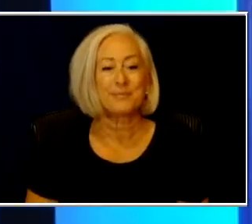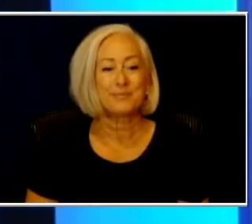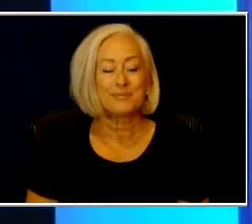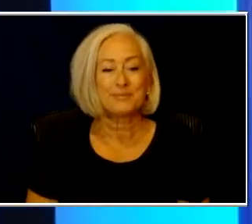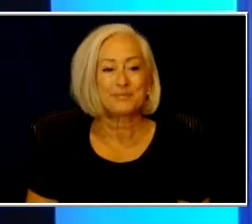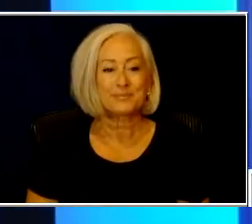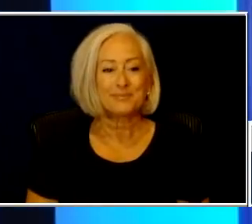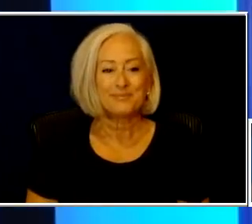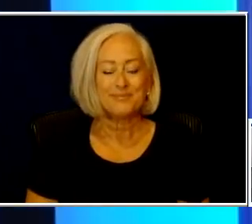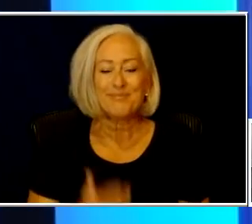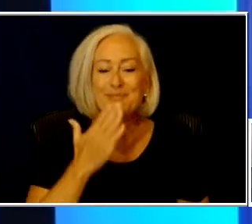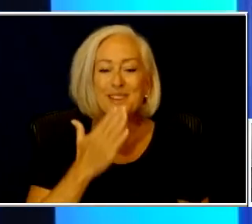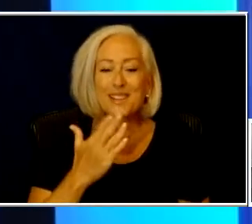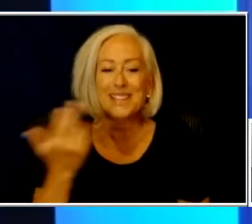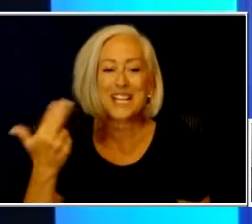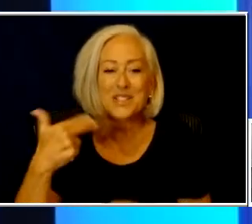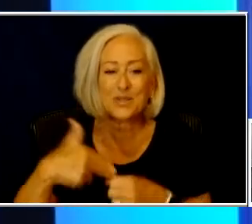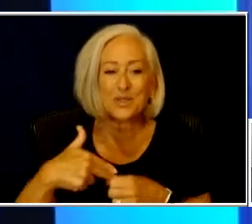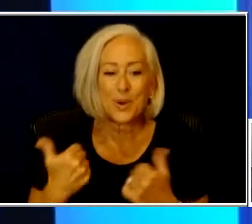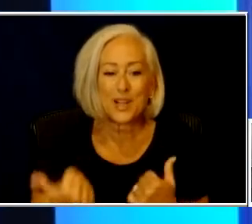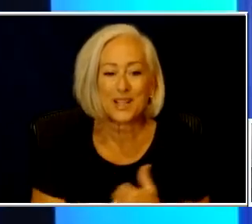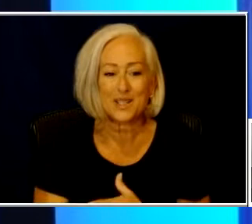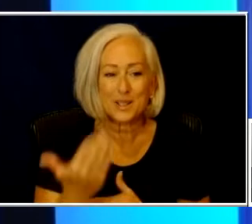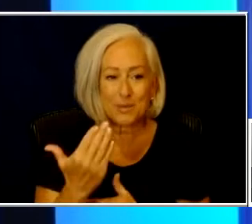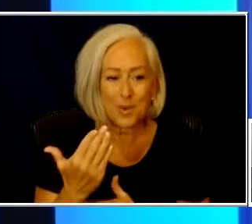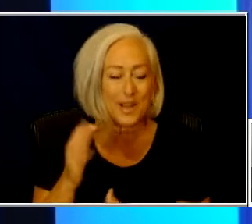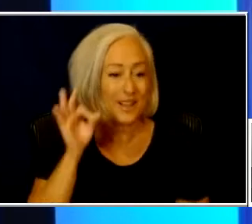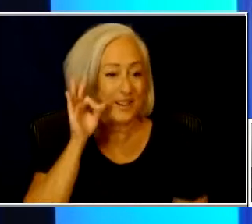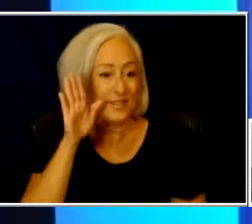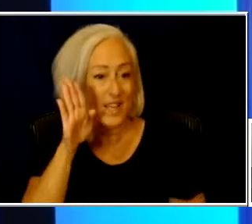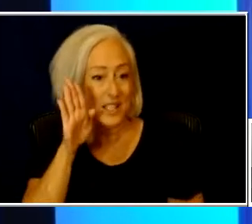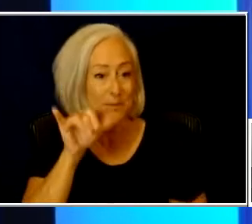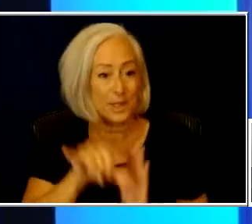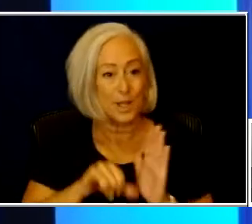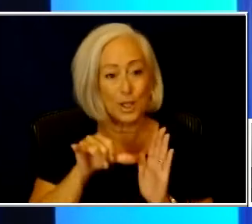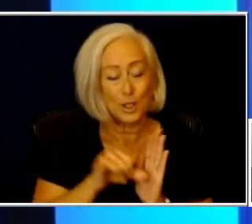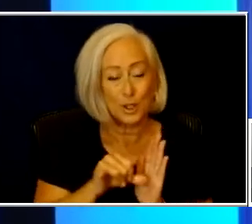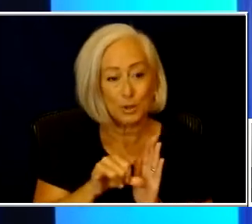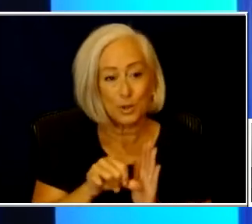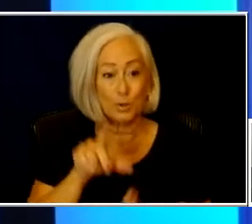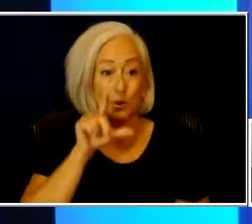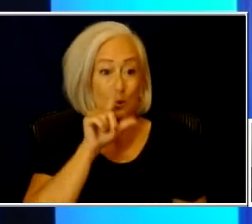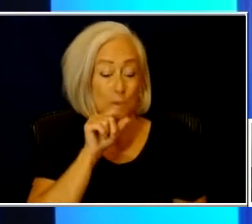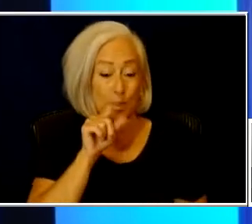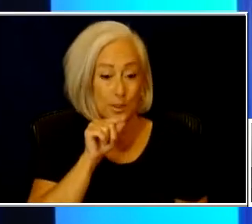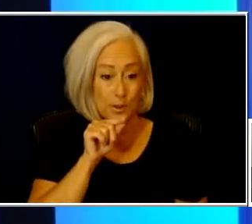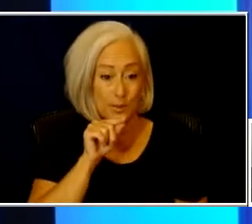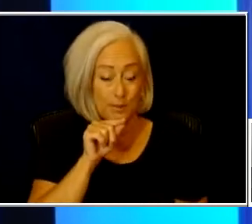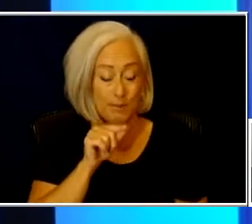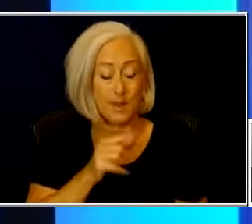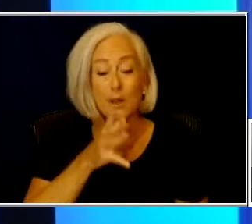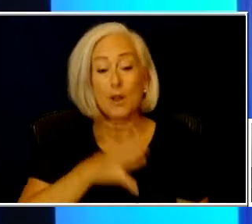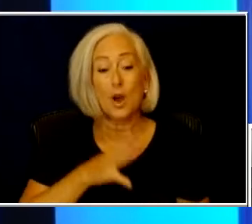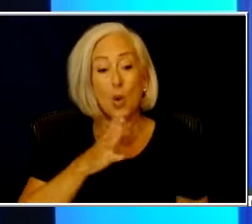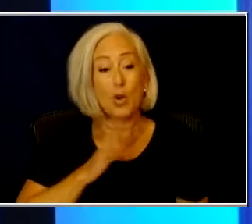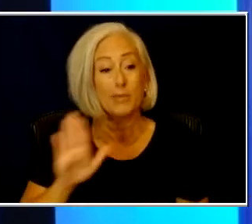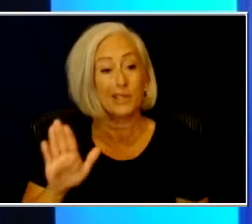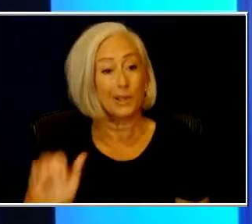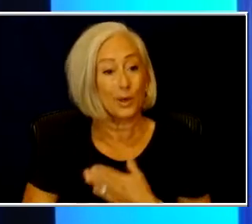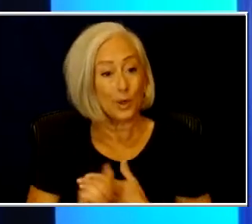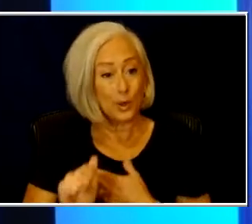Thank you so much for joining us this morning here on Facebook, YouTube, and on Twitter. A woman's risk of developing ovarian cancer is about 1